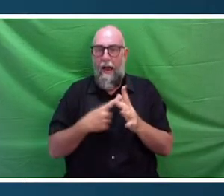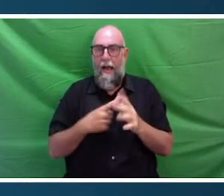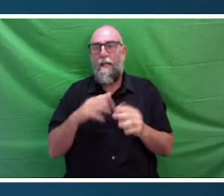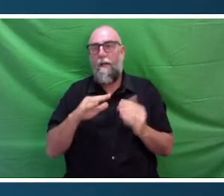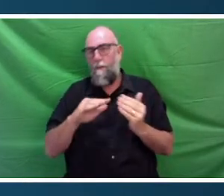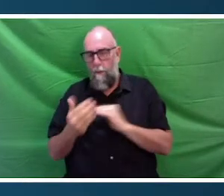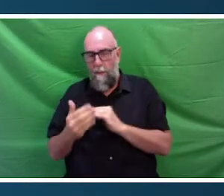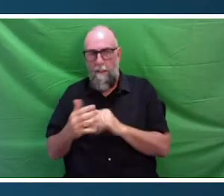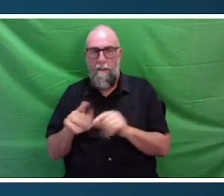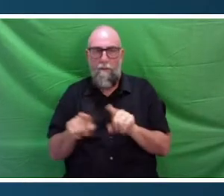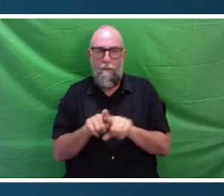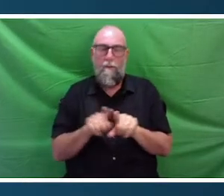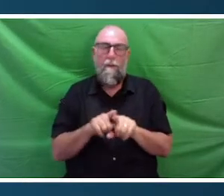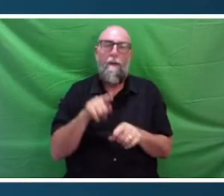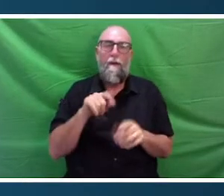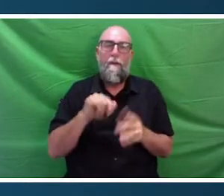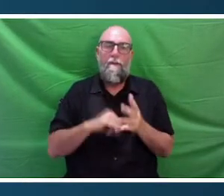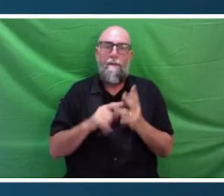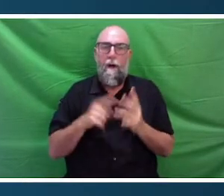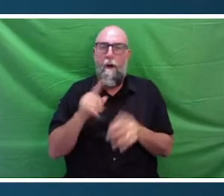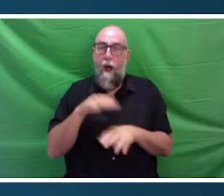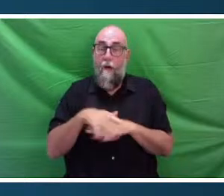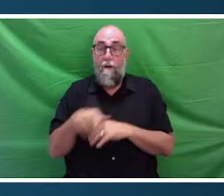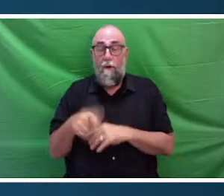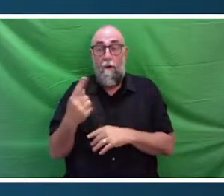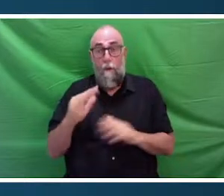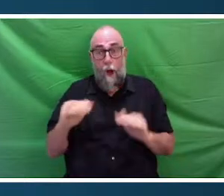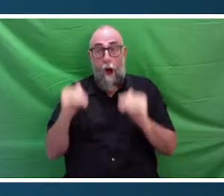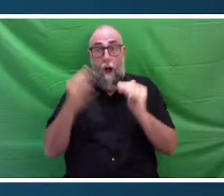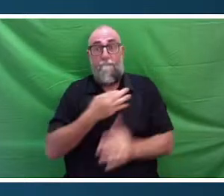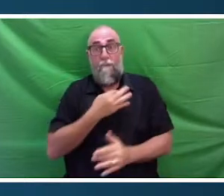most vulnerable groups. Thank you.